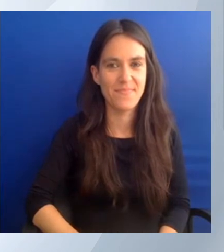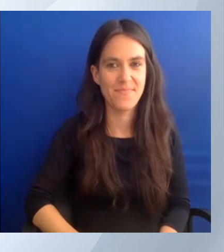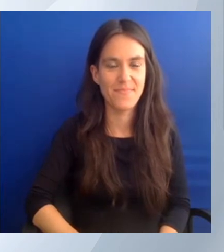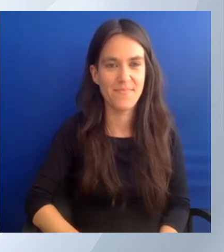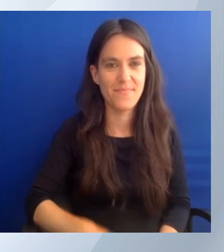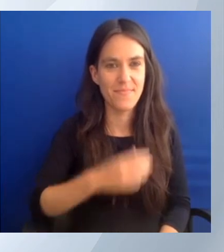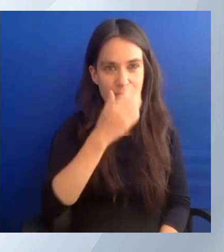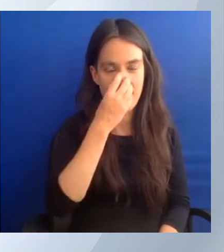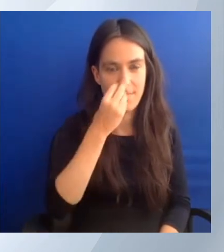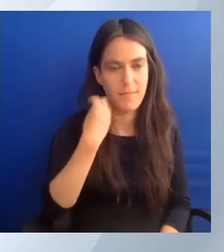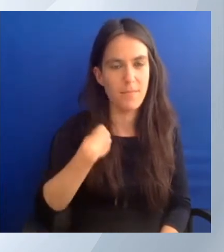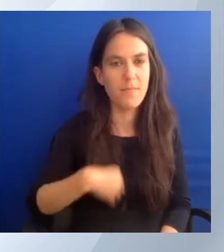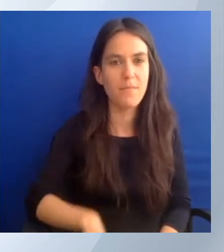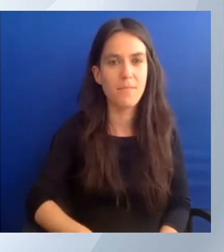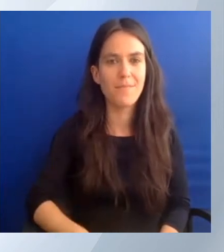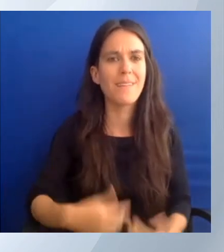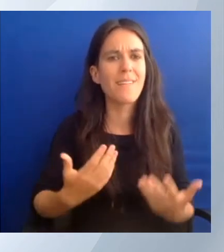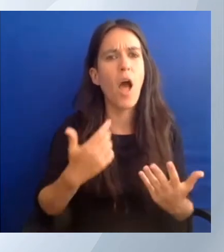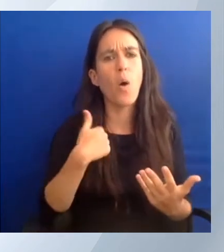withdraw all my money.